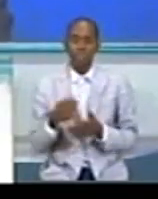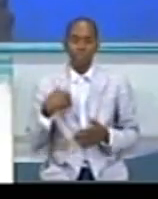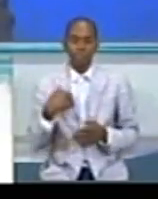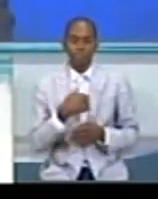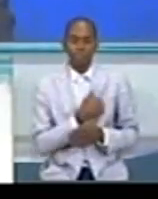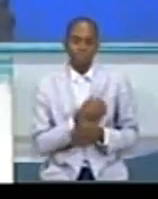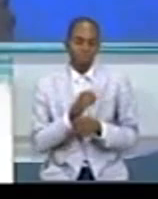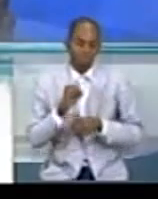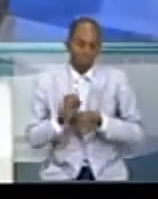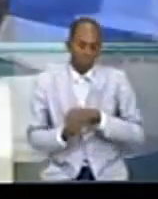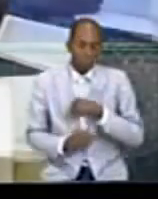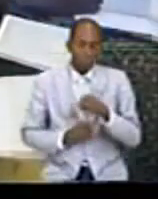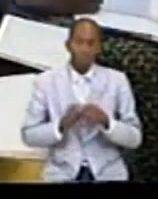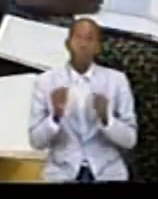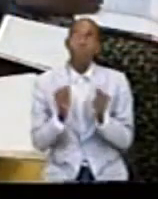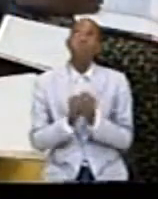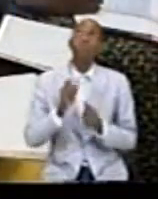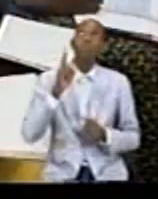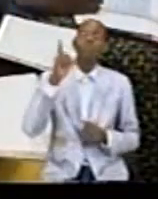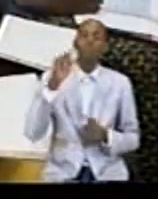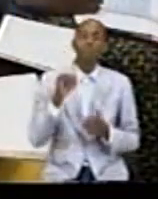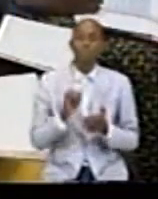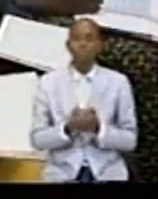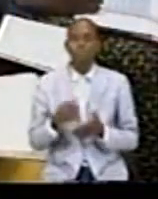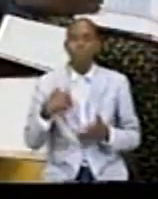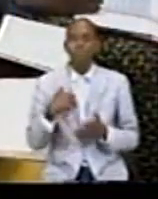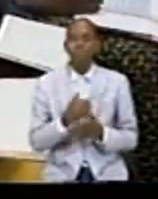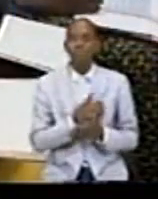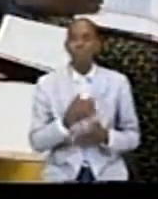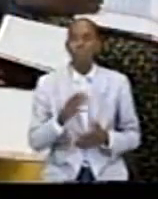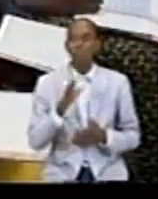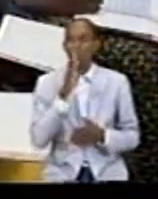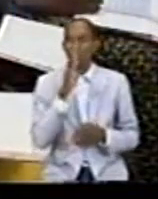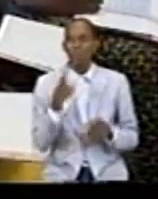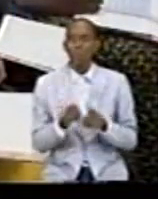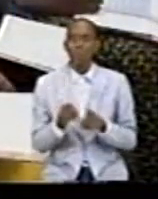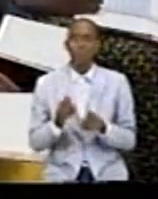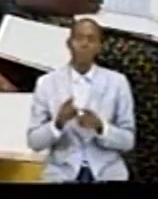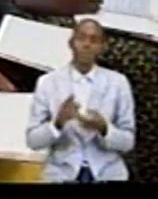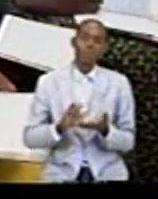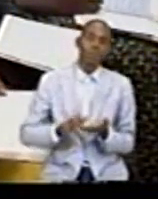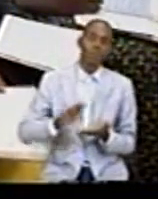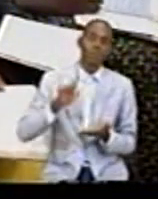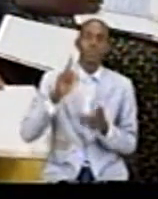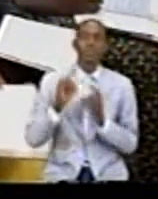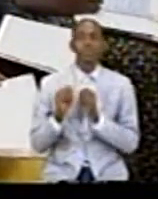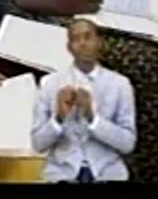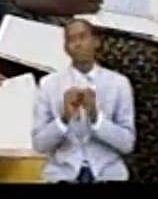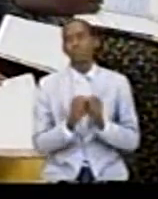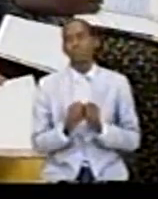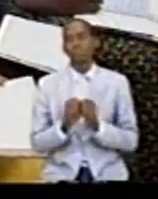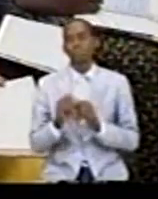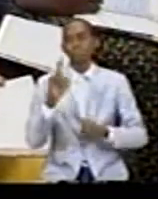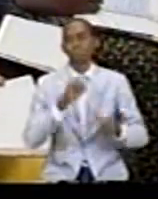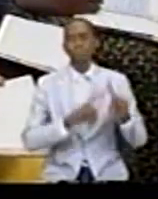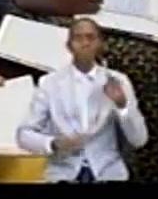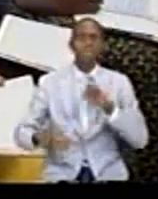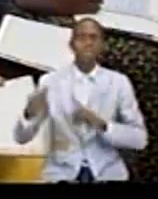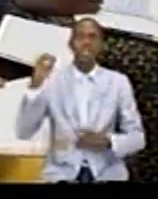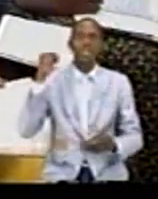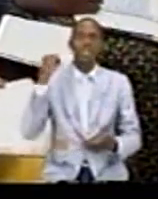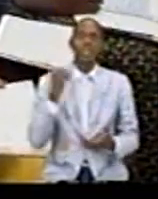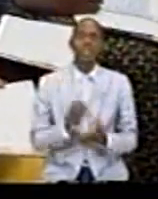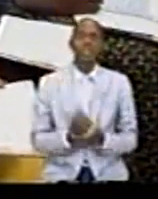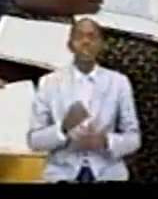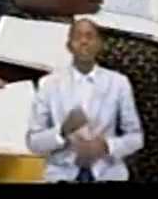him, that we may also be glorified together. Somebody say amen. Amen.